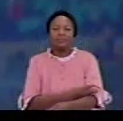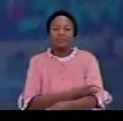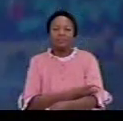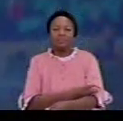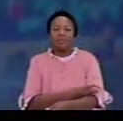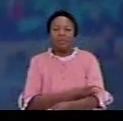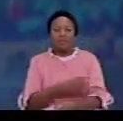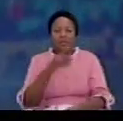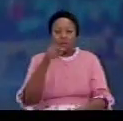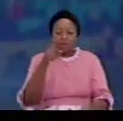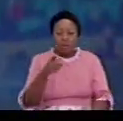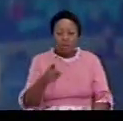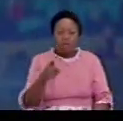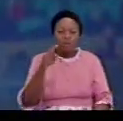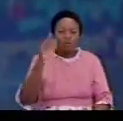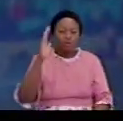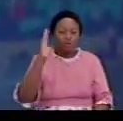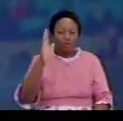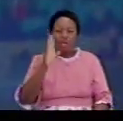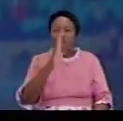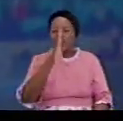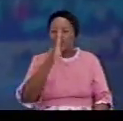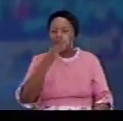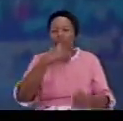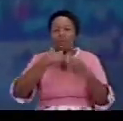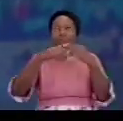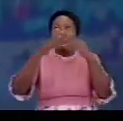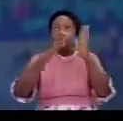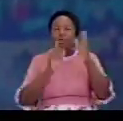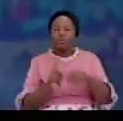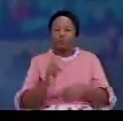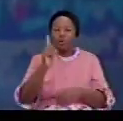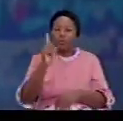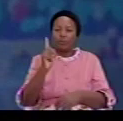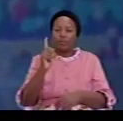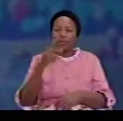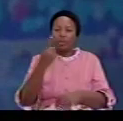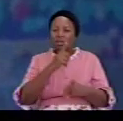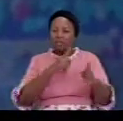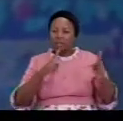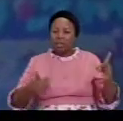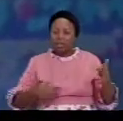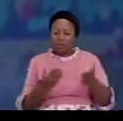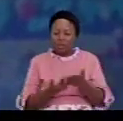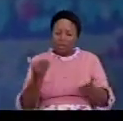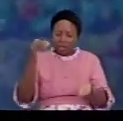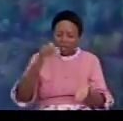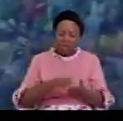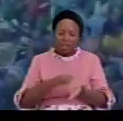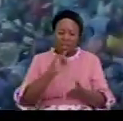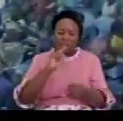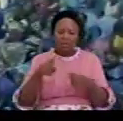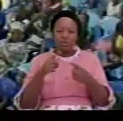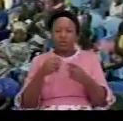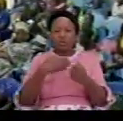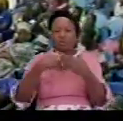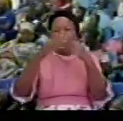thou shalt be built up. The Lord again is going to build your life.